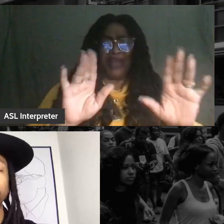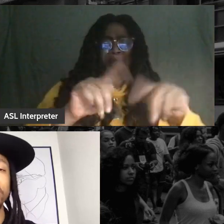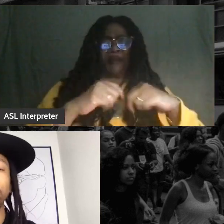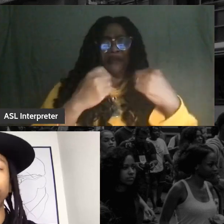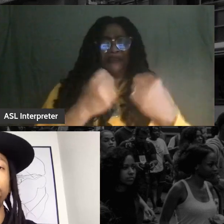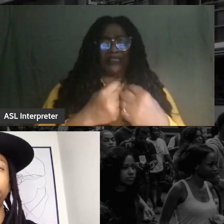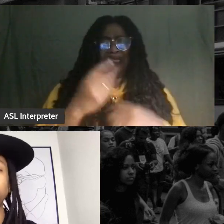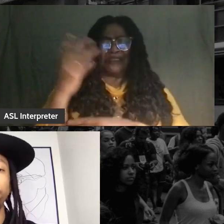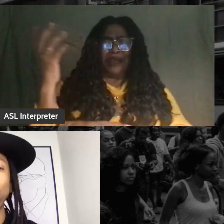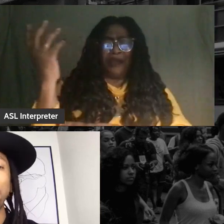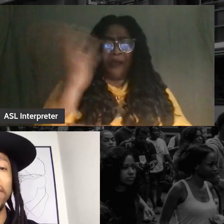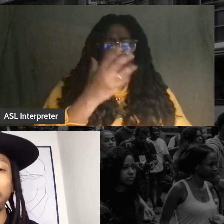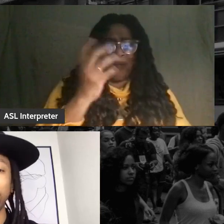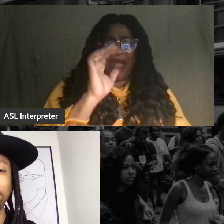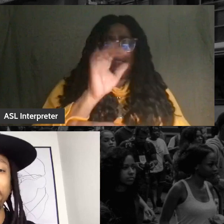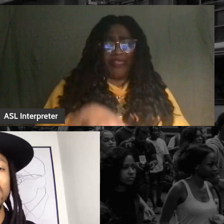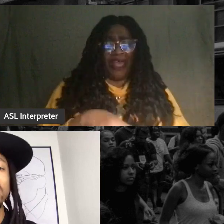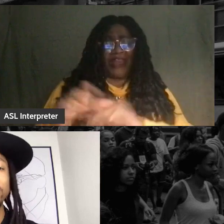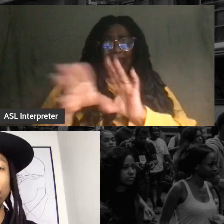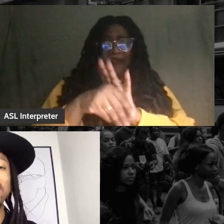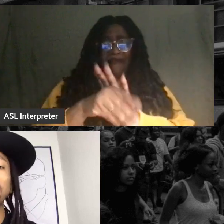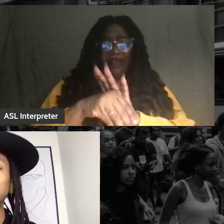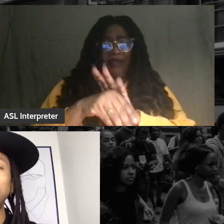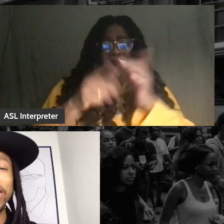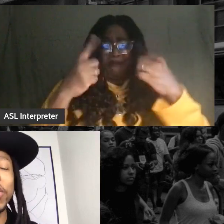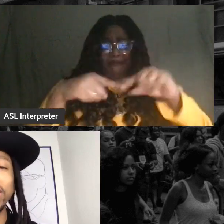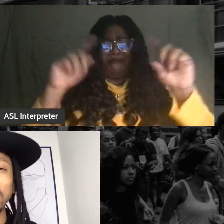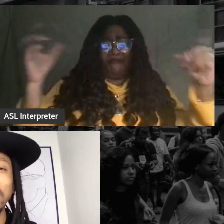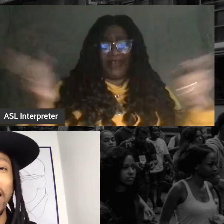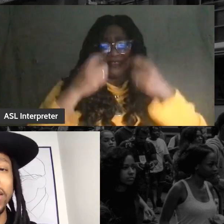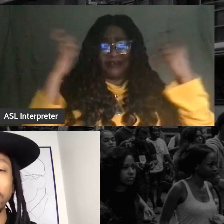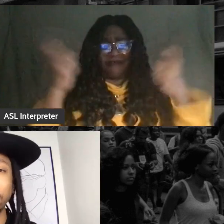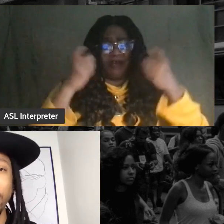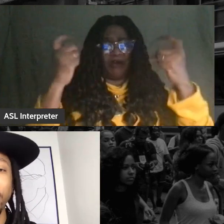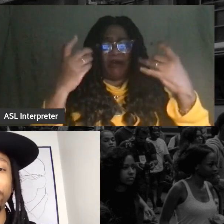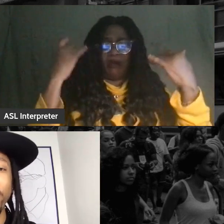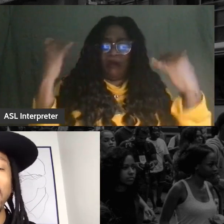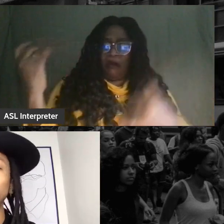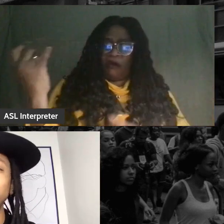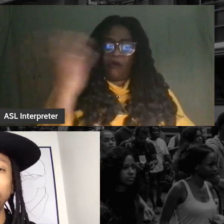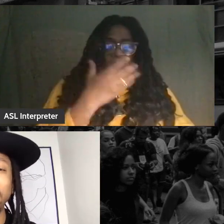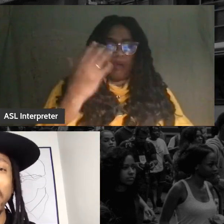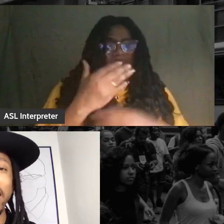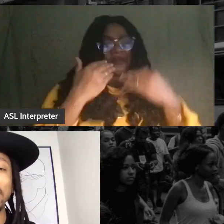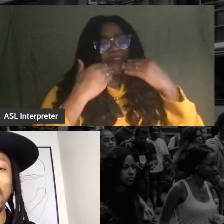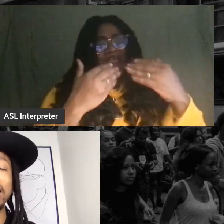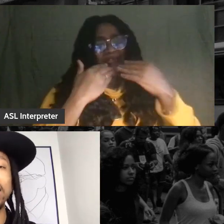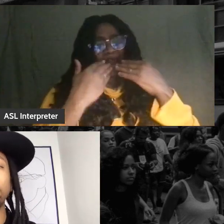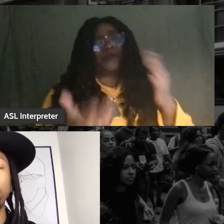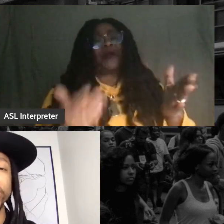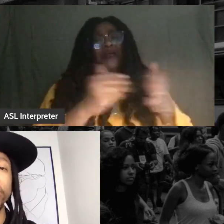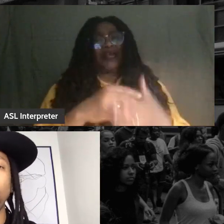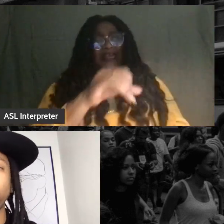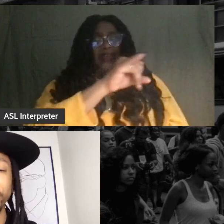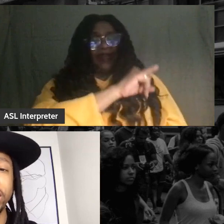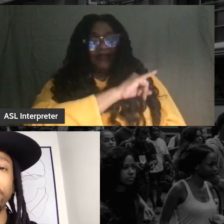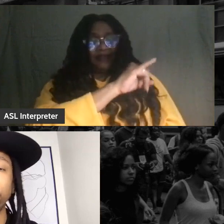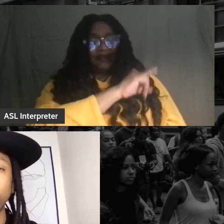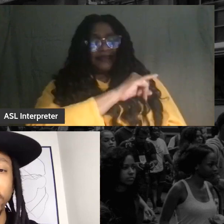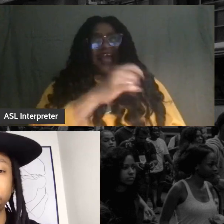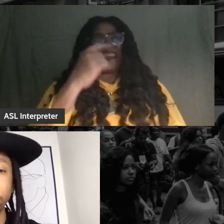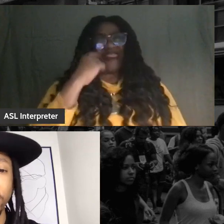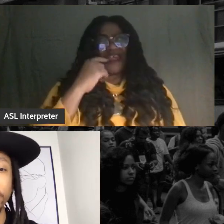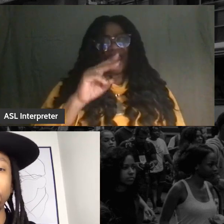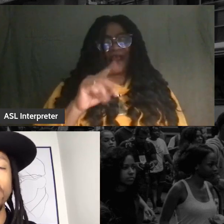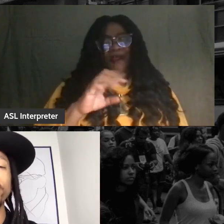on Washington Film Festival happen. So I'd like to thank you again, Icy Sara, for having me. And I thank the March on Washington